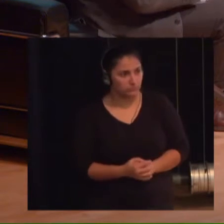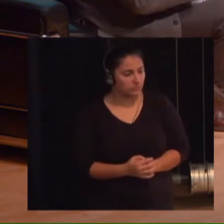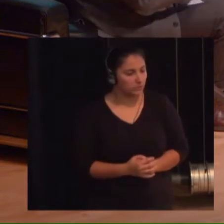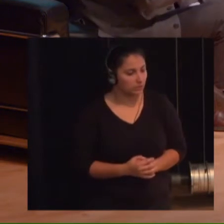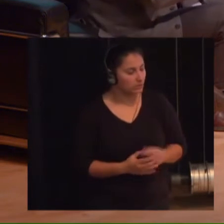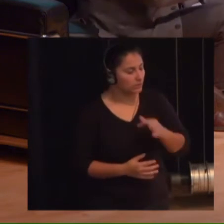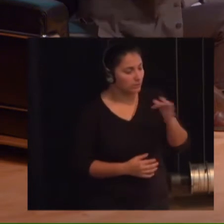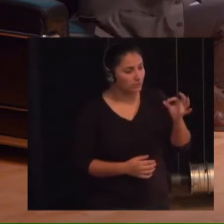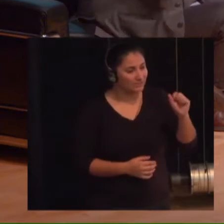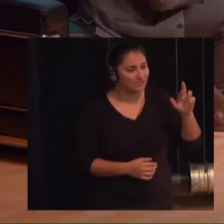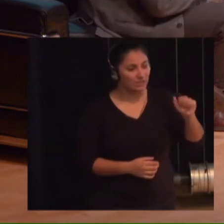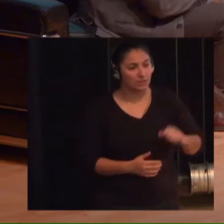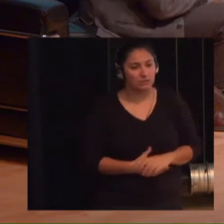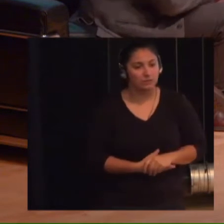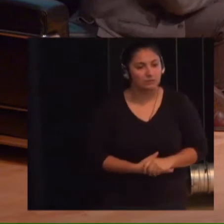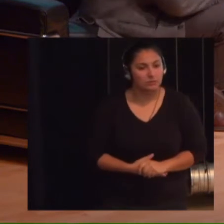I mean, I do think that